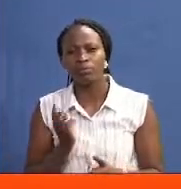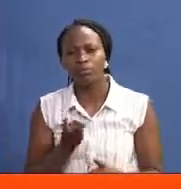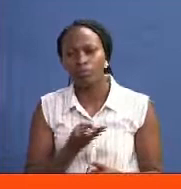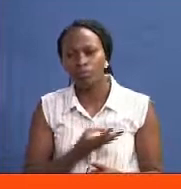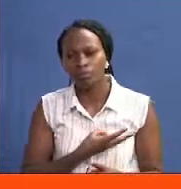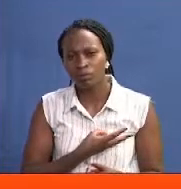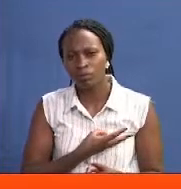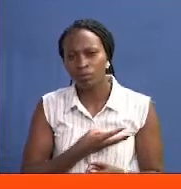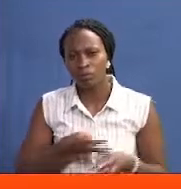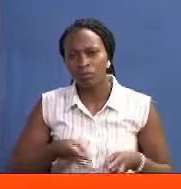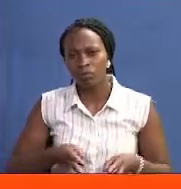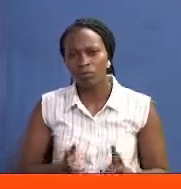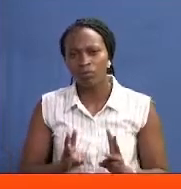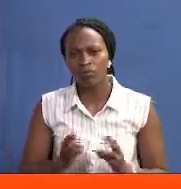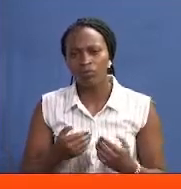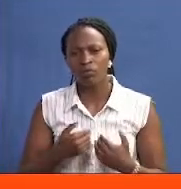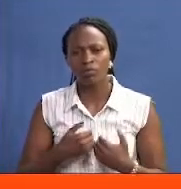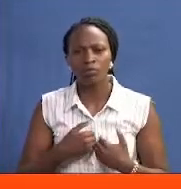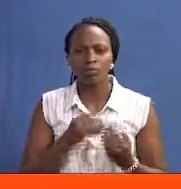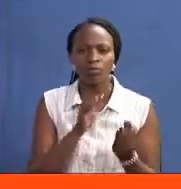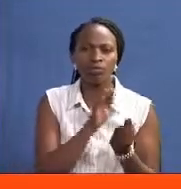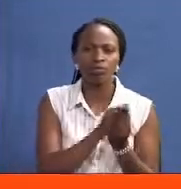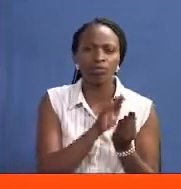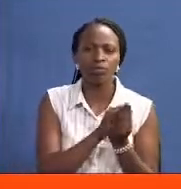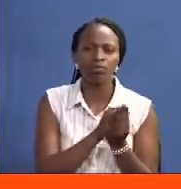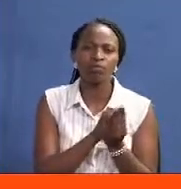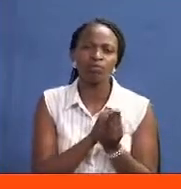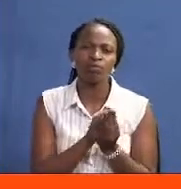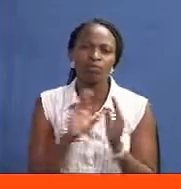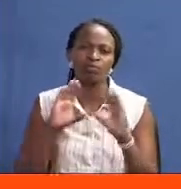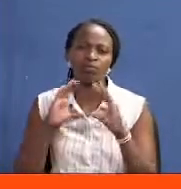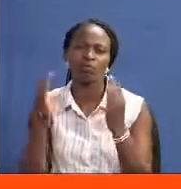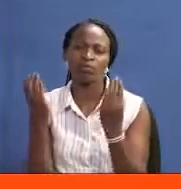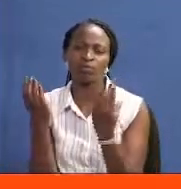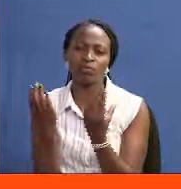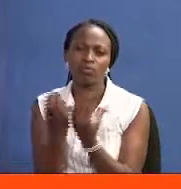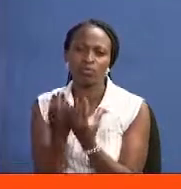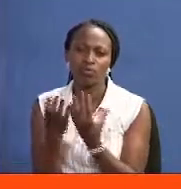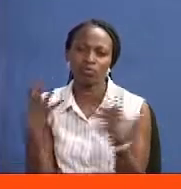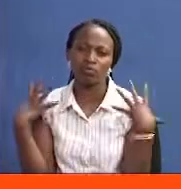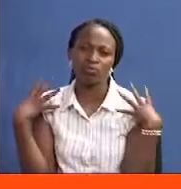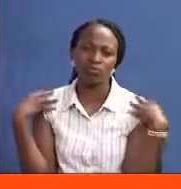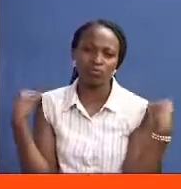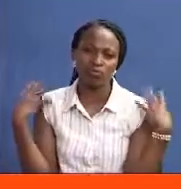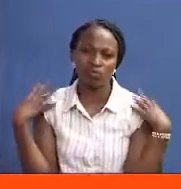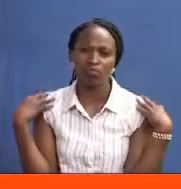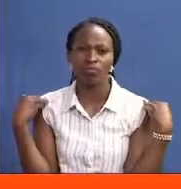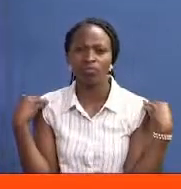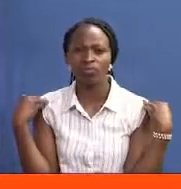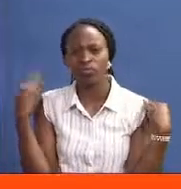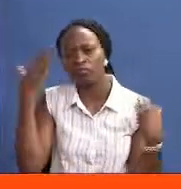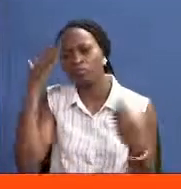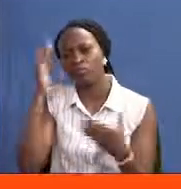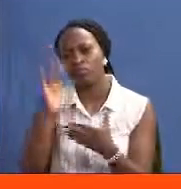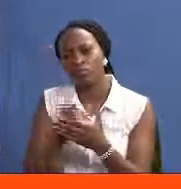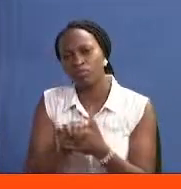of preserving what really we term as cultural practices or norms. So I don't think